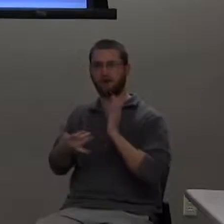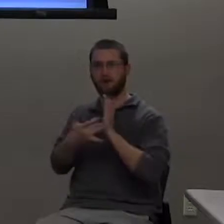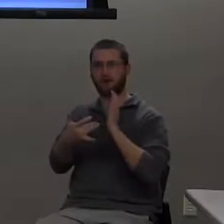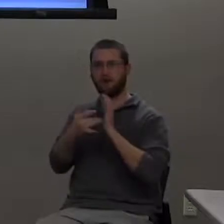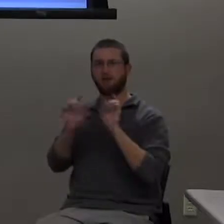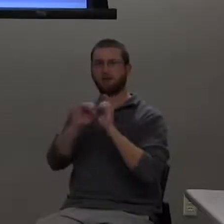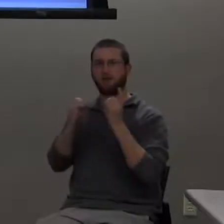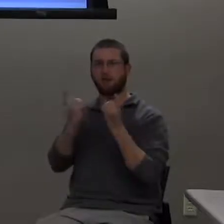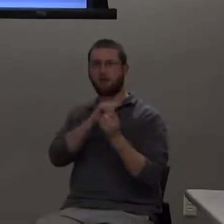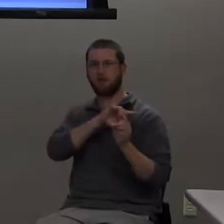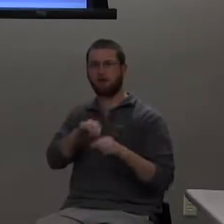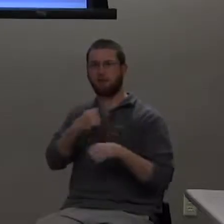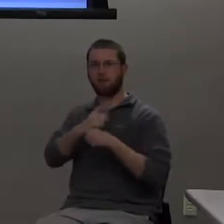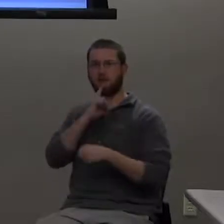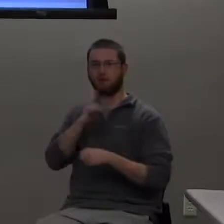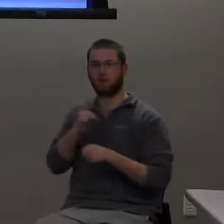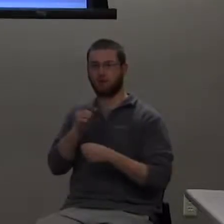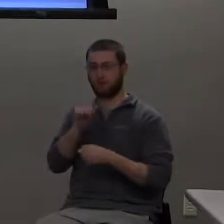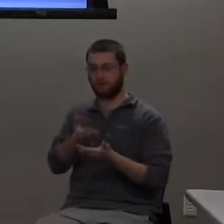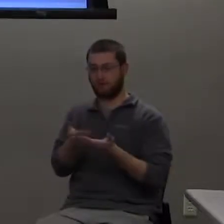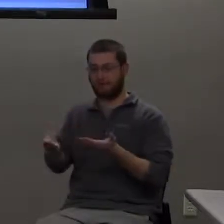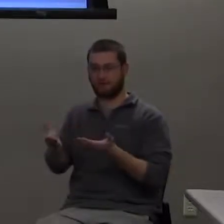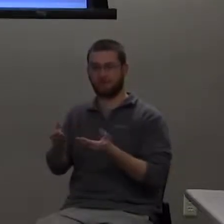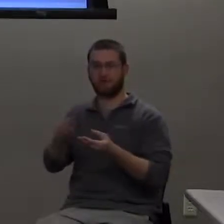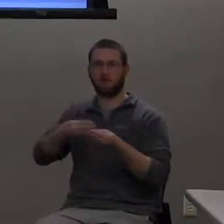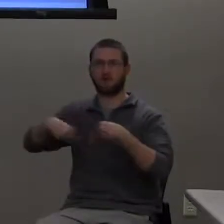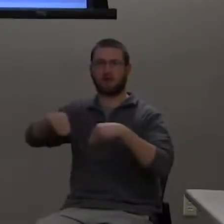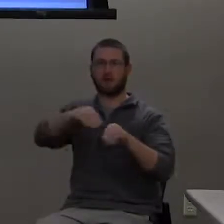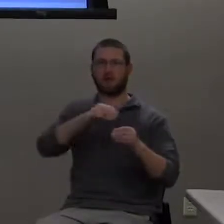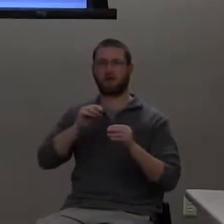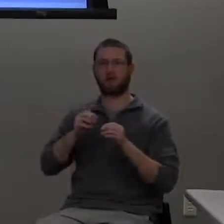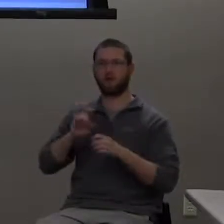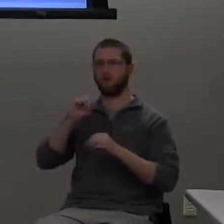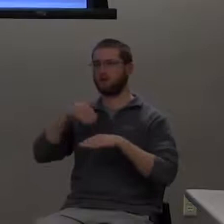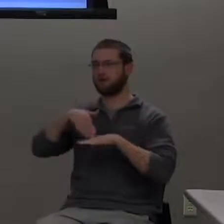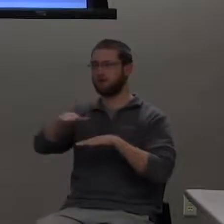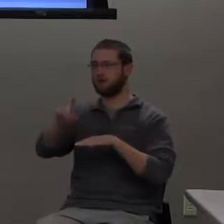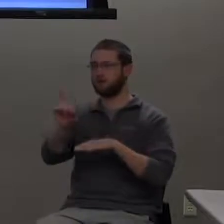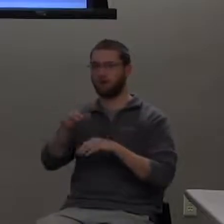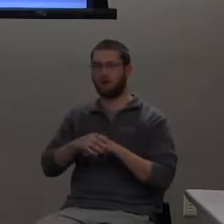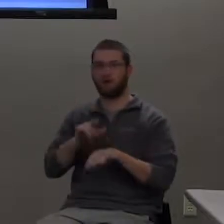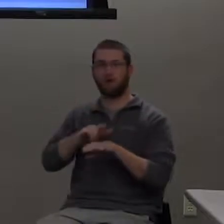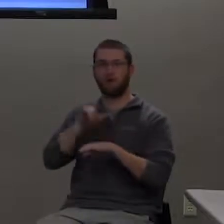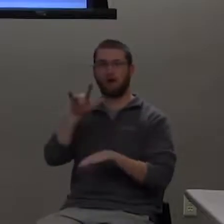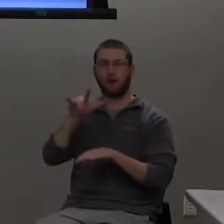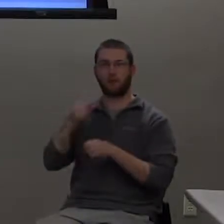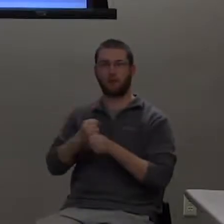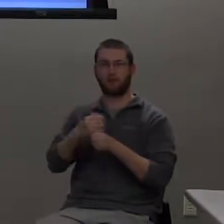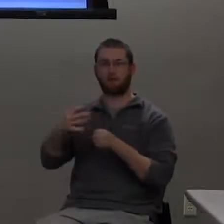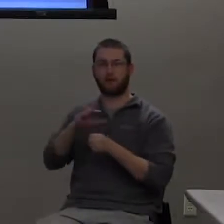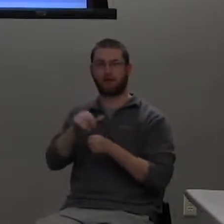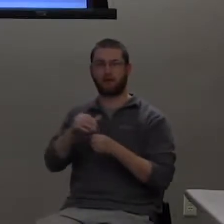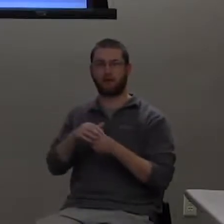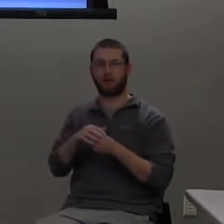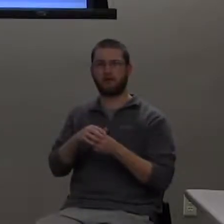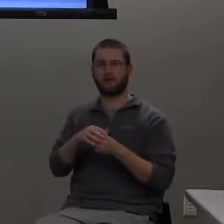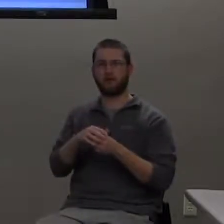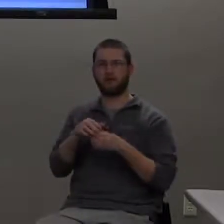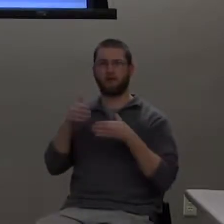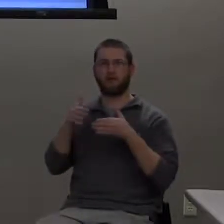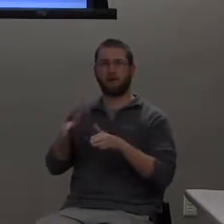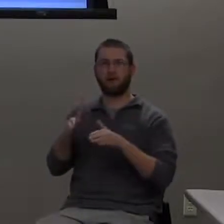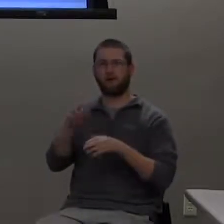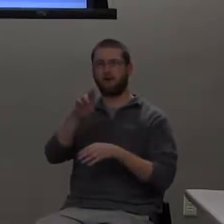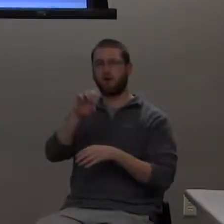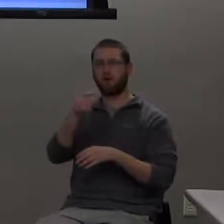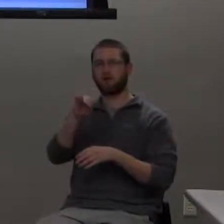that help make sure those pieces are moving around where they need to be. It's, for example, at the airport, how do we expand their ability to become a regional hub